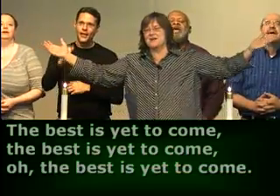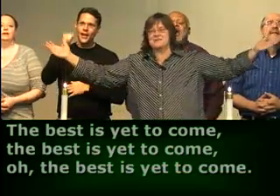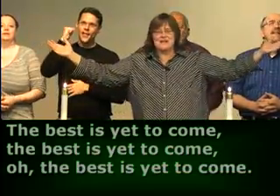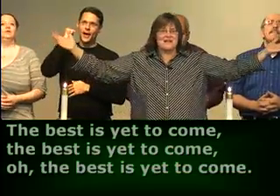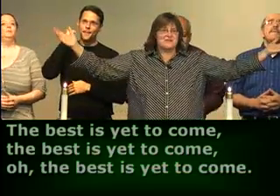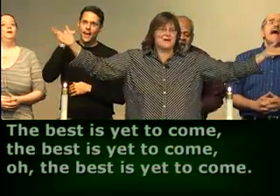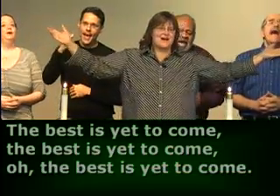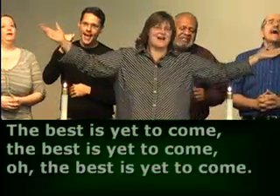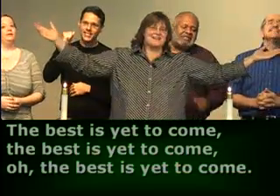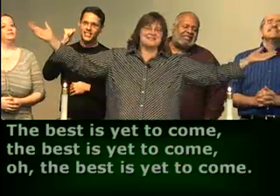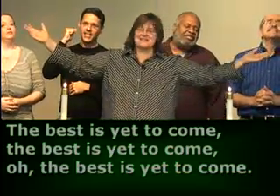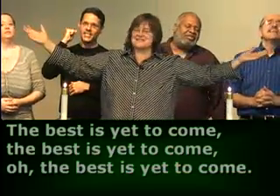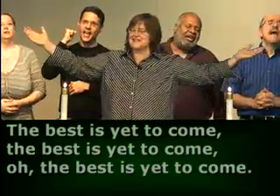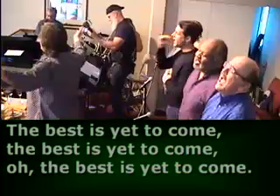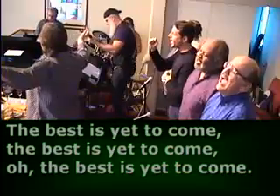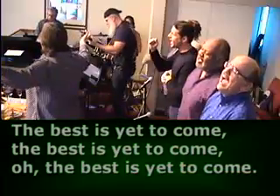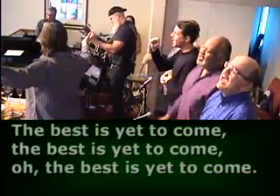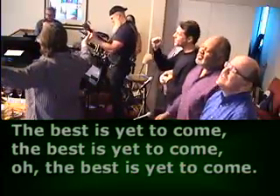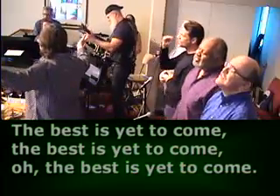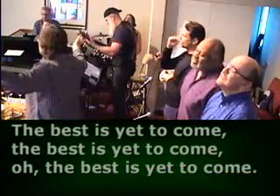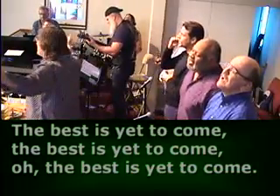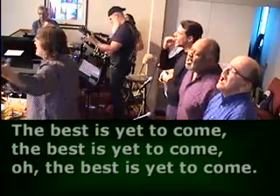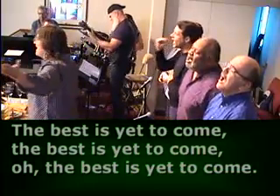to the